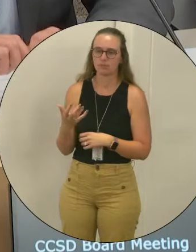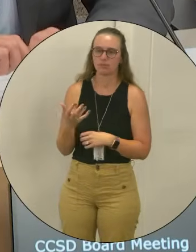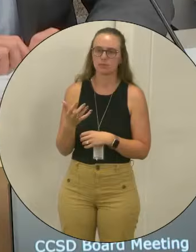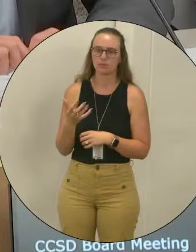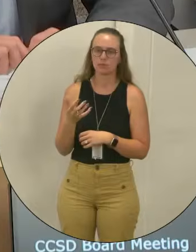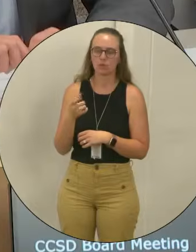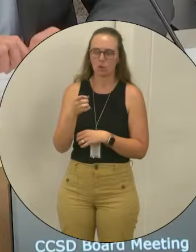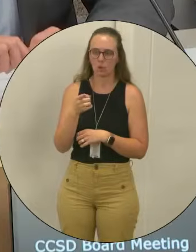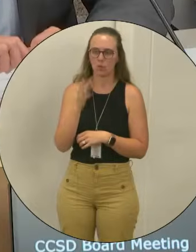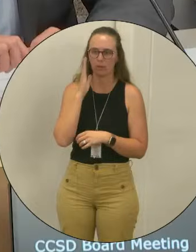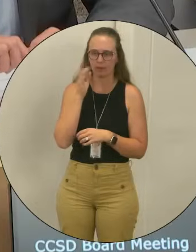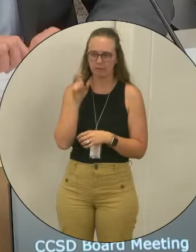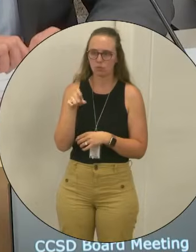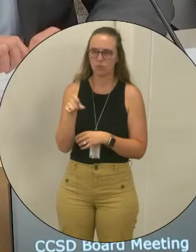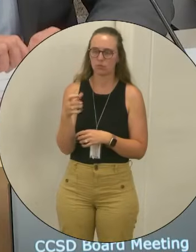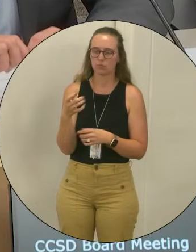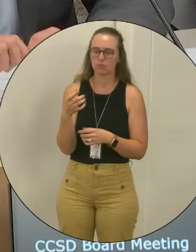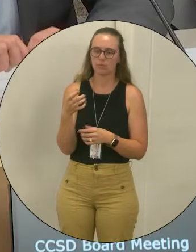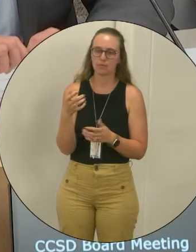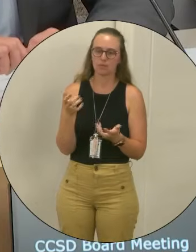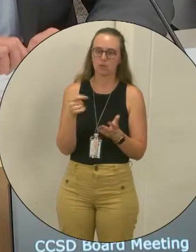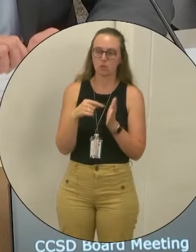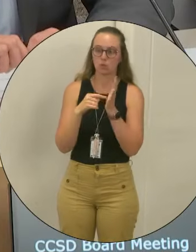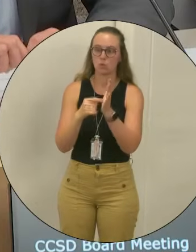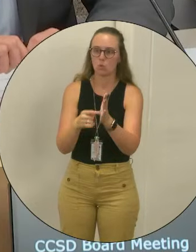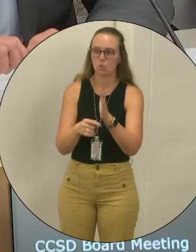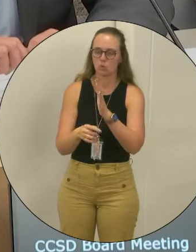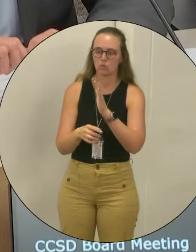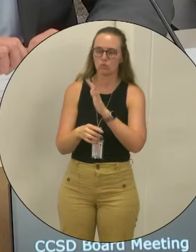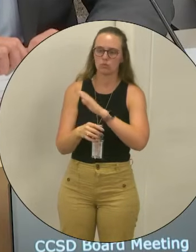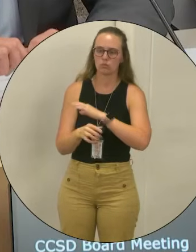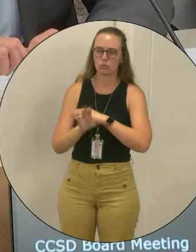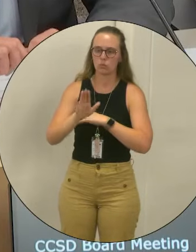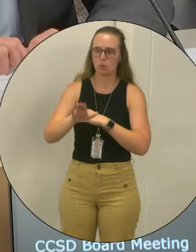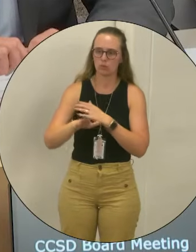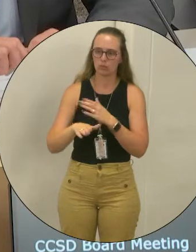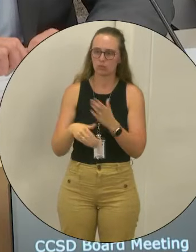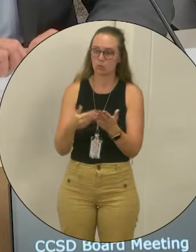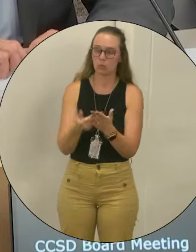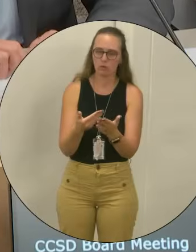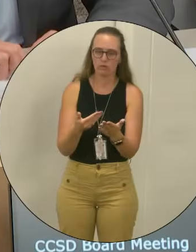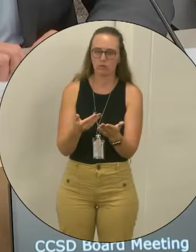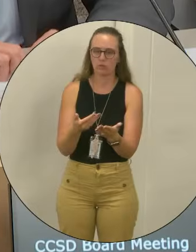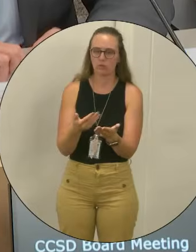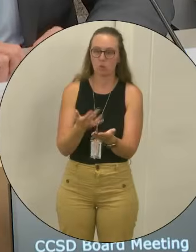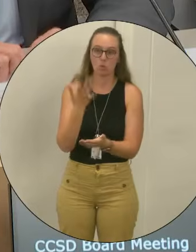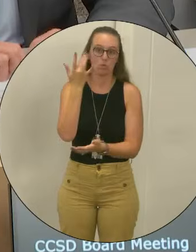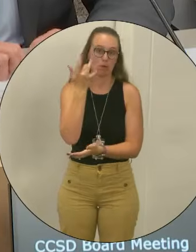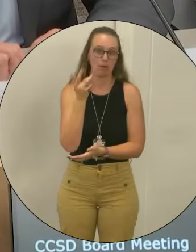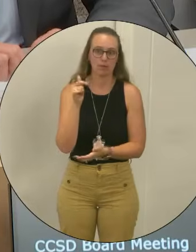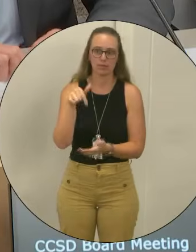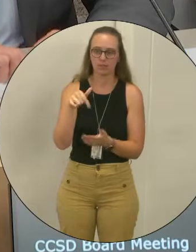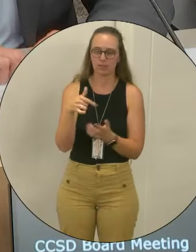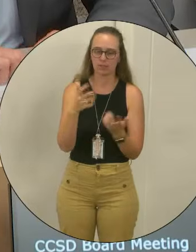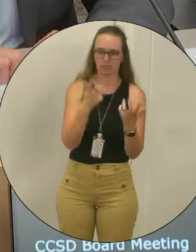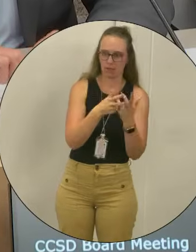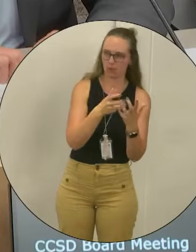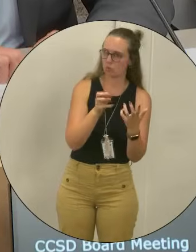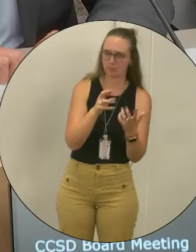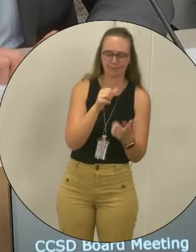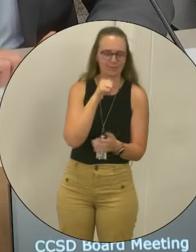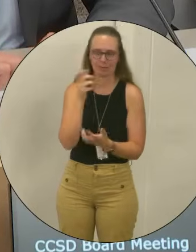and you would have to show your documentation as to why this aligns or doesn't